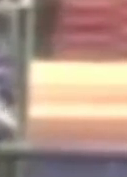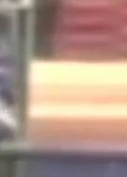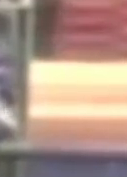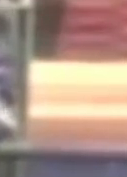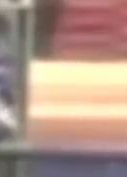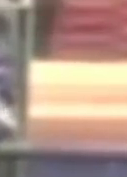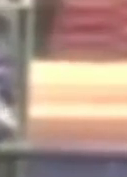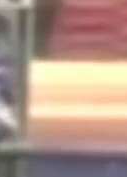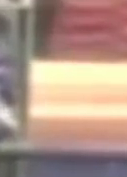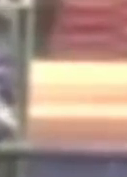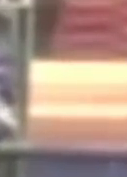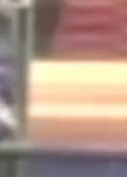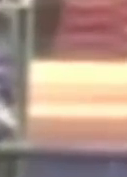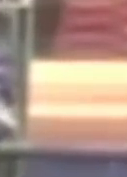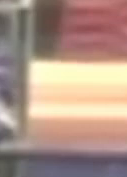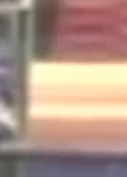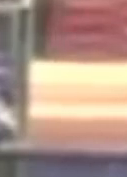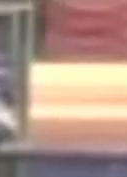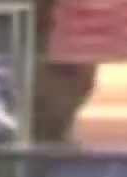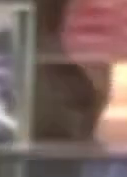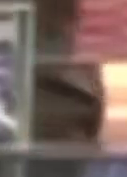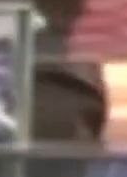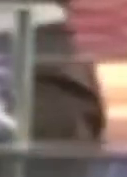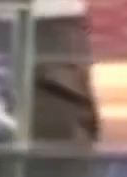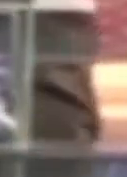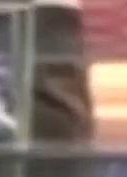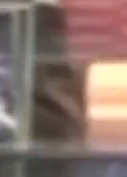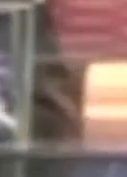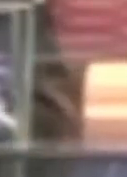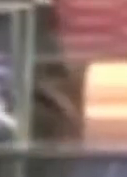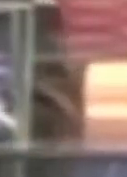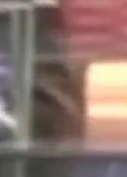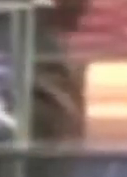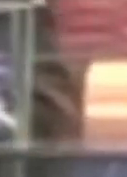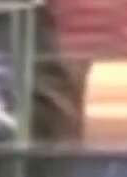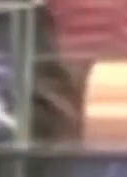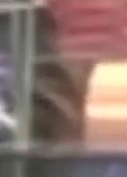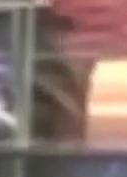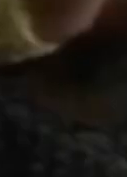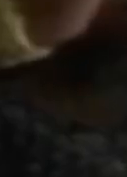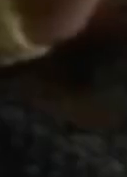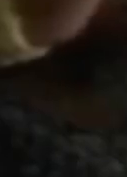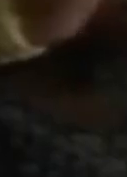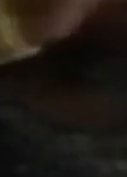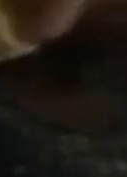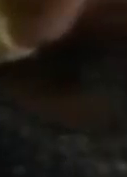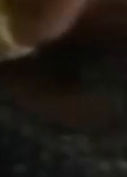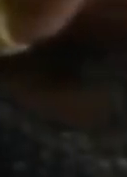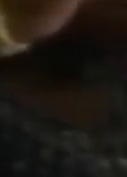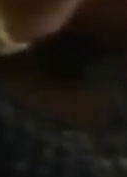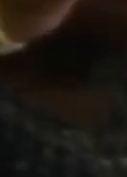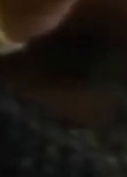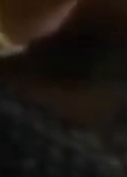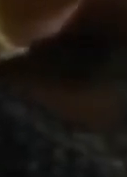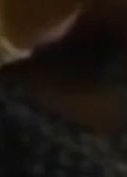life. Thank you because I know it's done. In Jesus' name we pray.